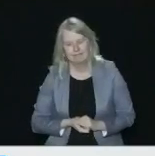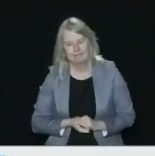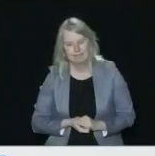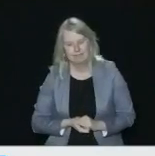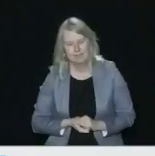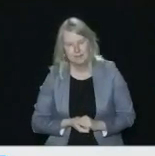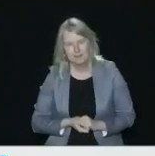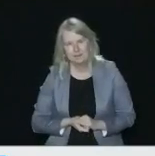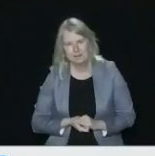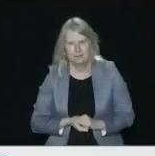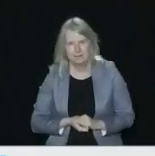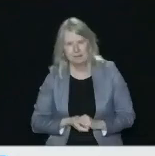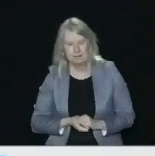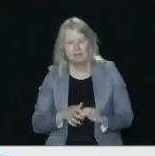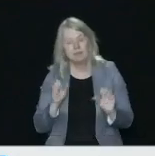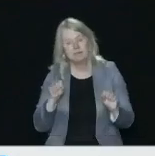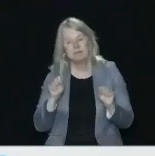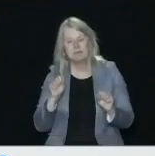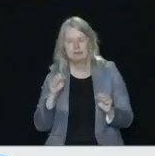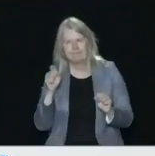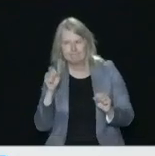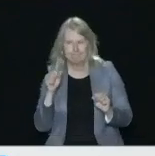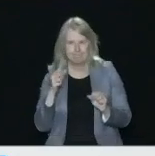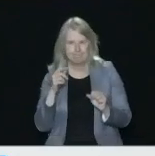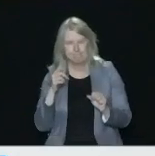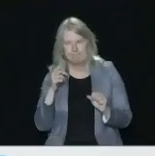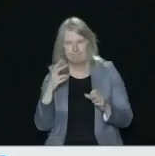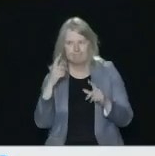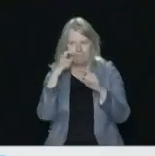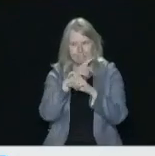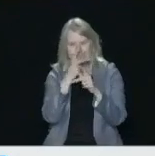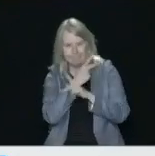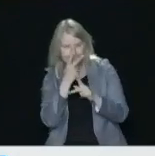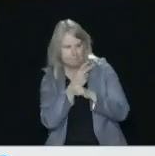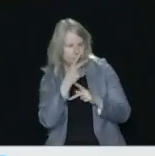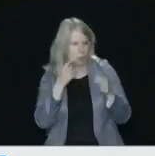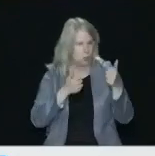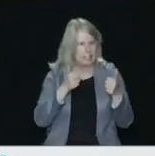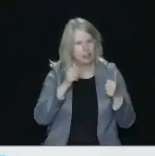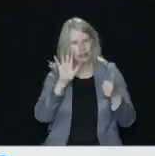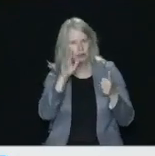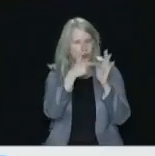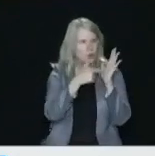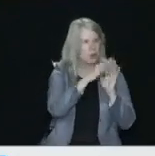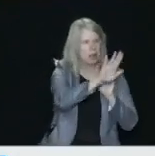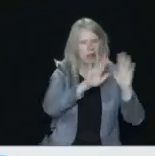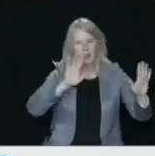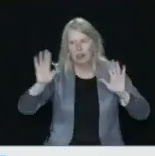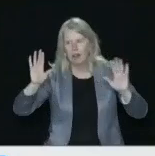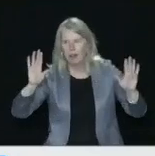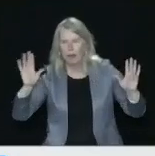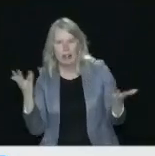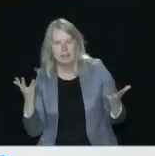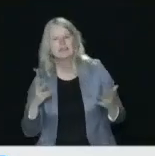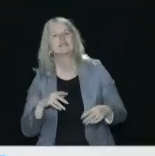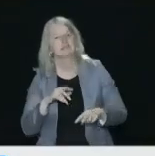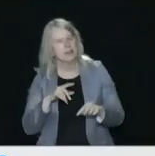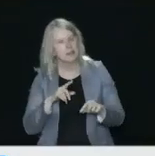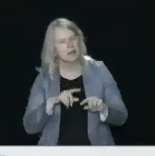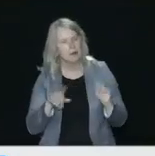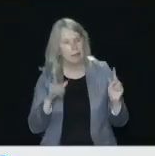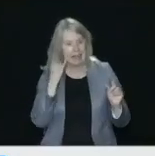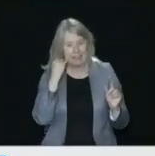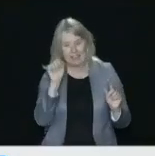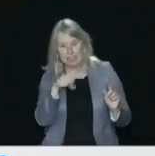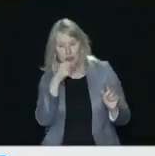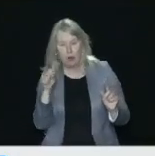Even if it's an individual decision, I think it's certainly clear to me in any case that it's a very good idea to continue wearing masks